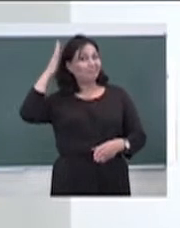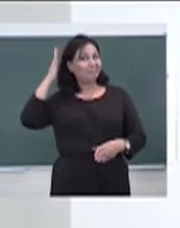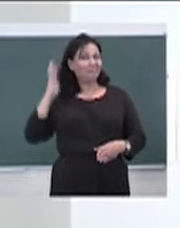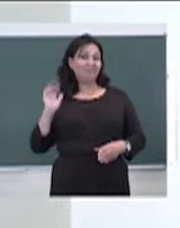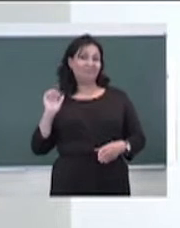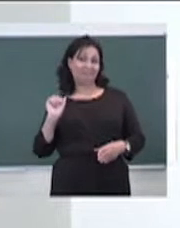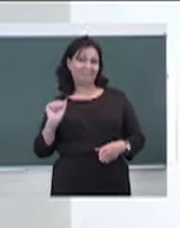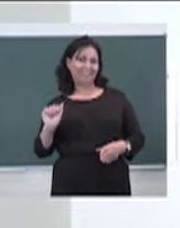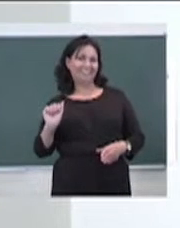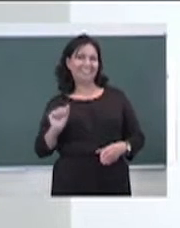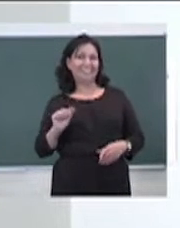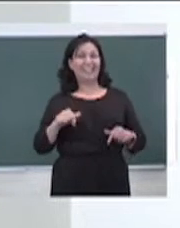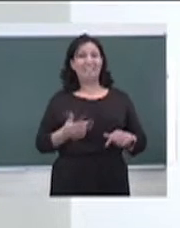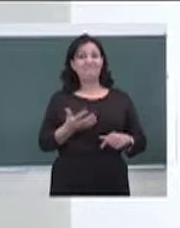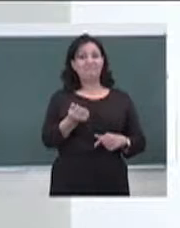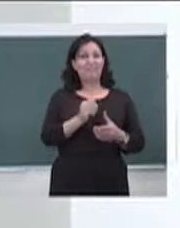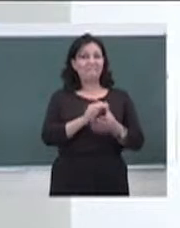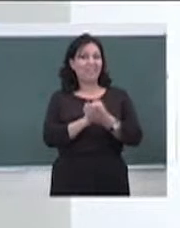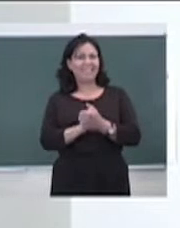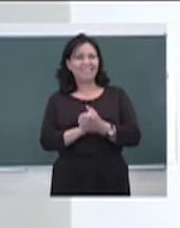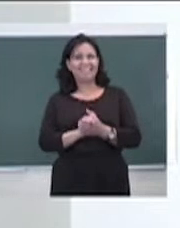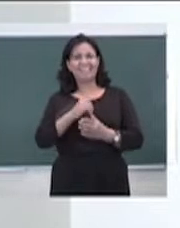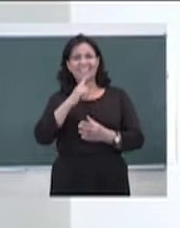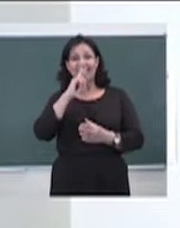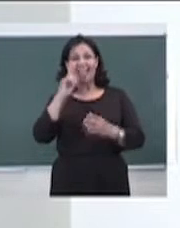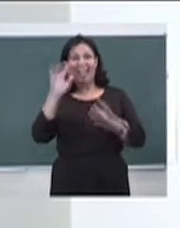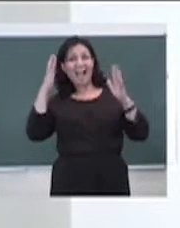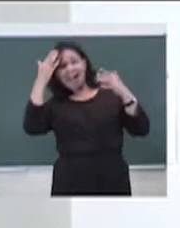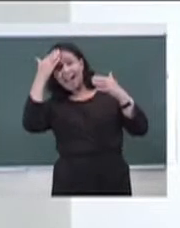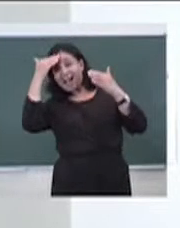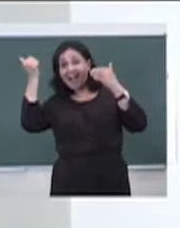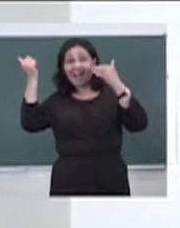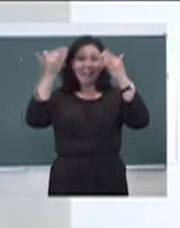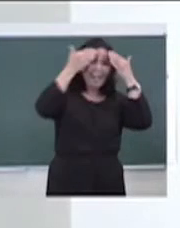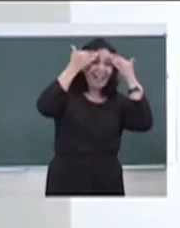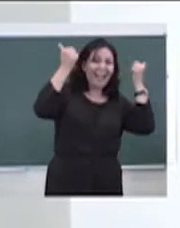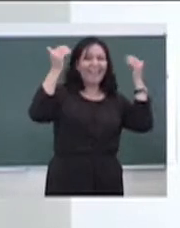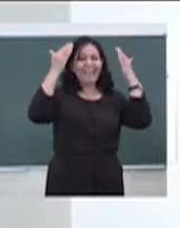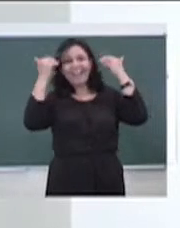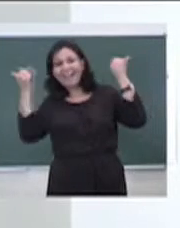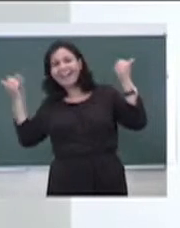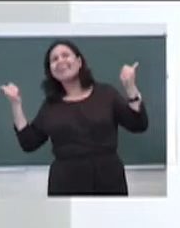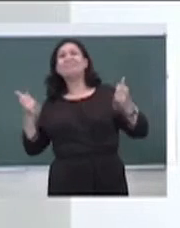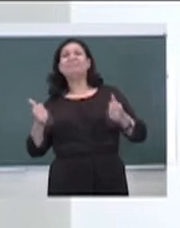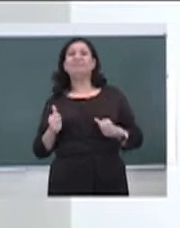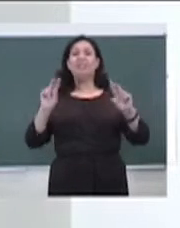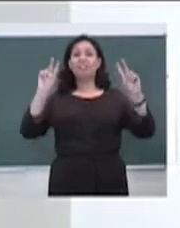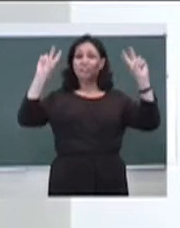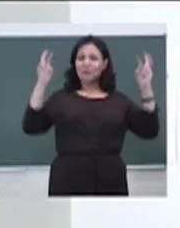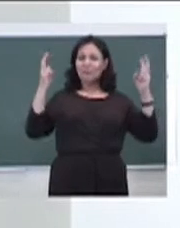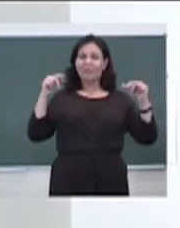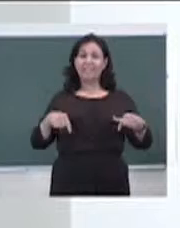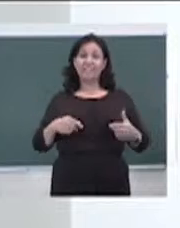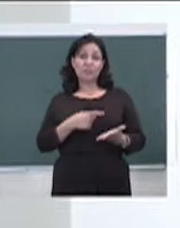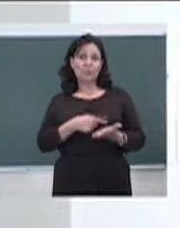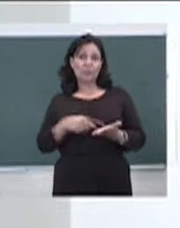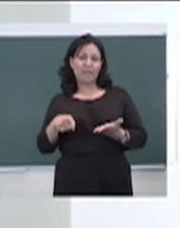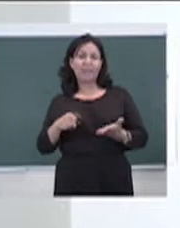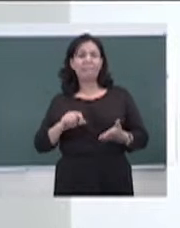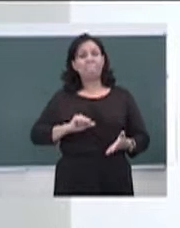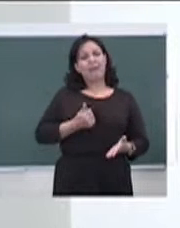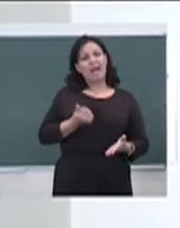today. Let's say hi to everyone at home. Our topic this week is my